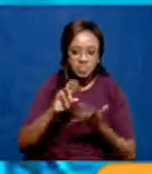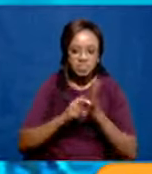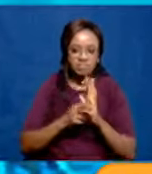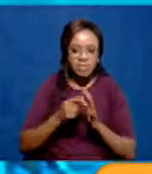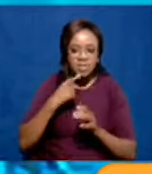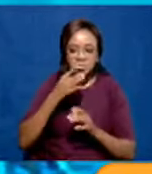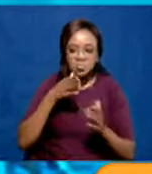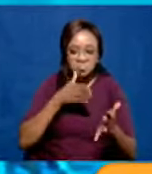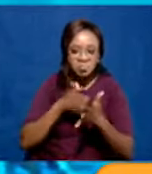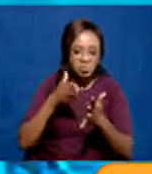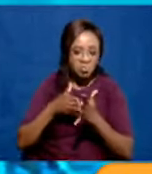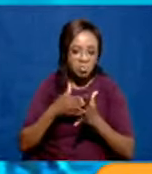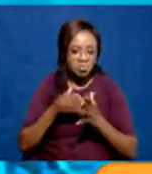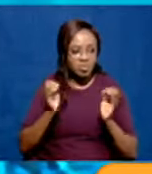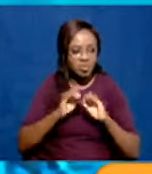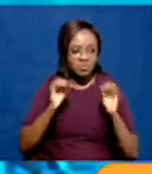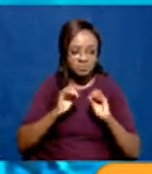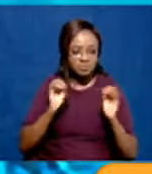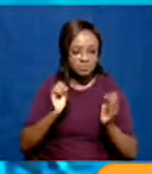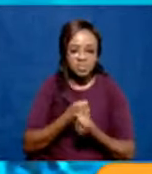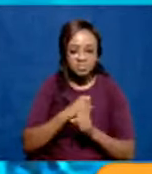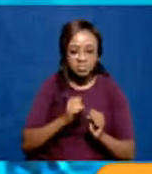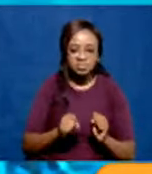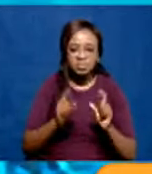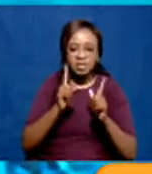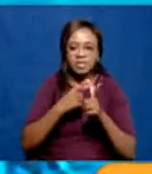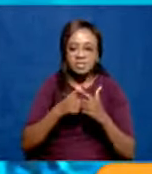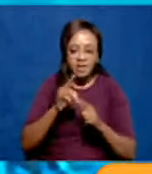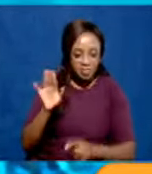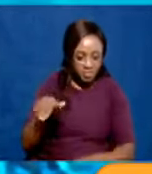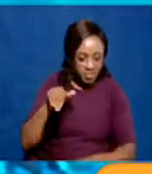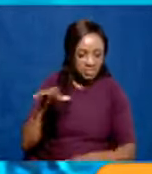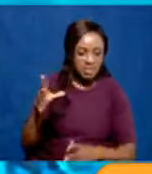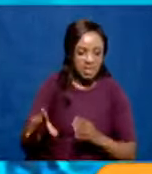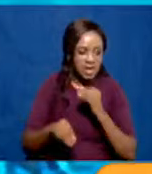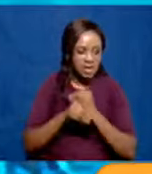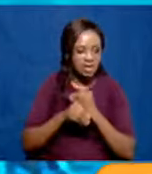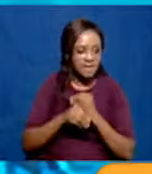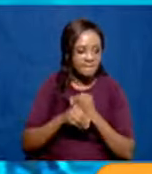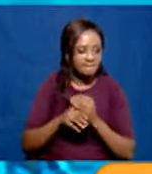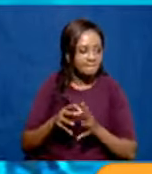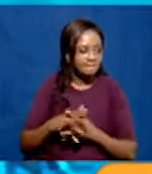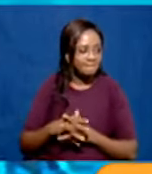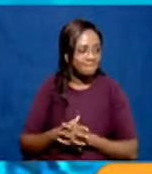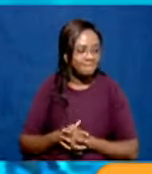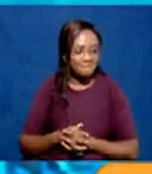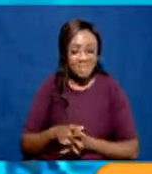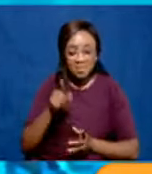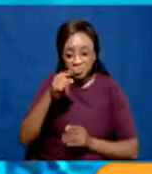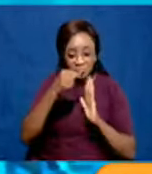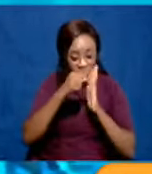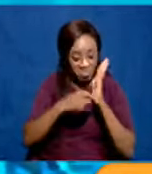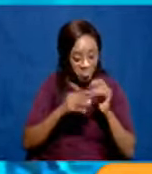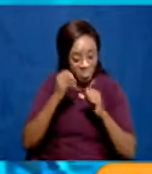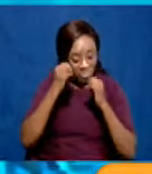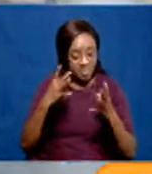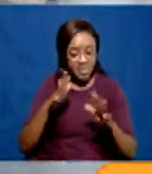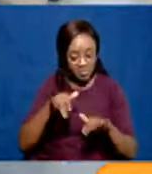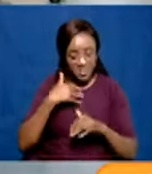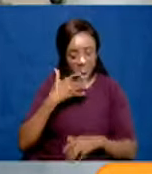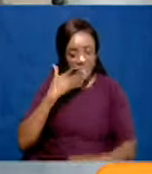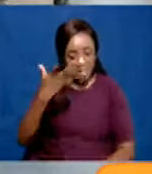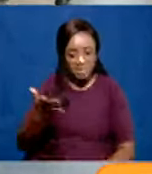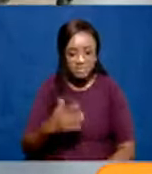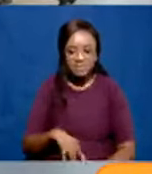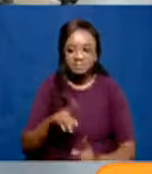care on the basis of saying they're not able to pay. Then, no, wait a minute. Let him talked the issues you raised. Yes, he raised many issues. Yeah. Then in addition to